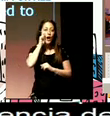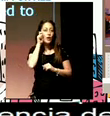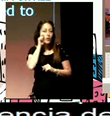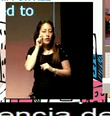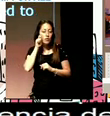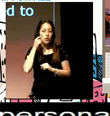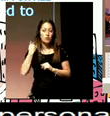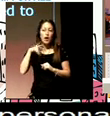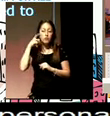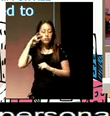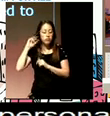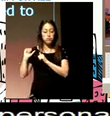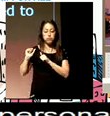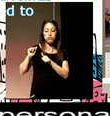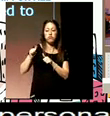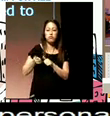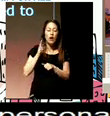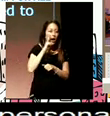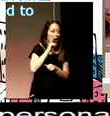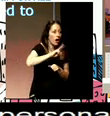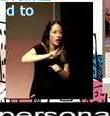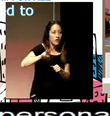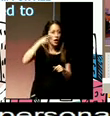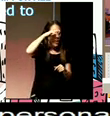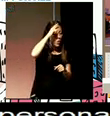Each person develops its own experience